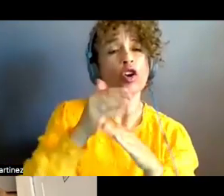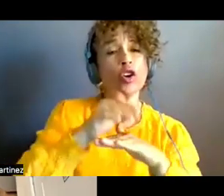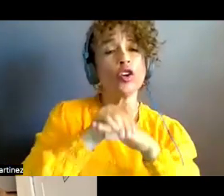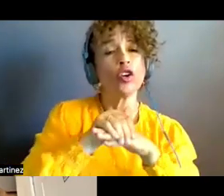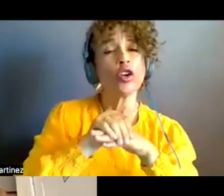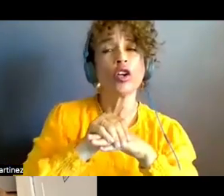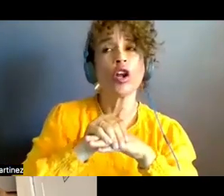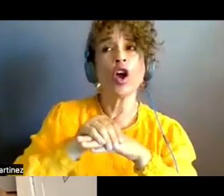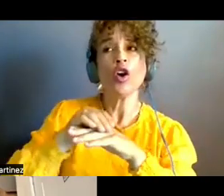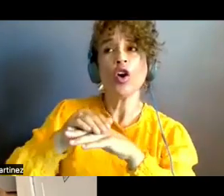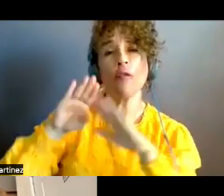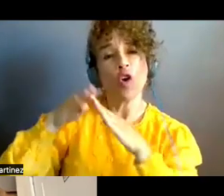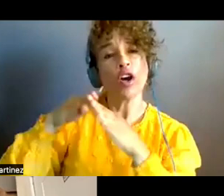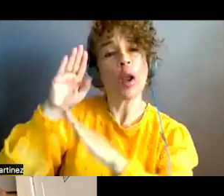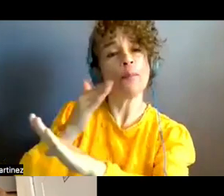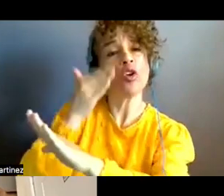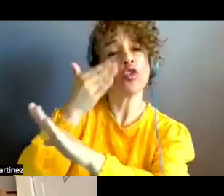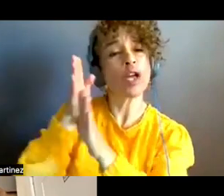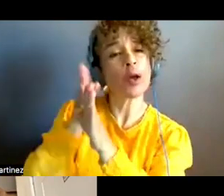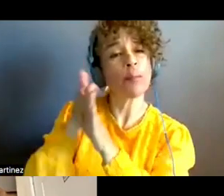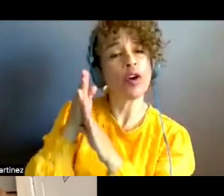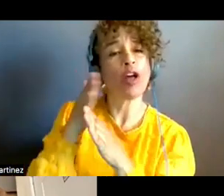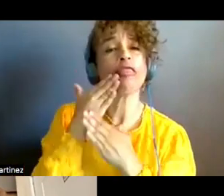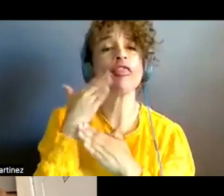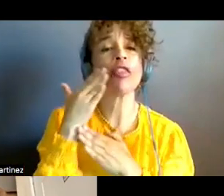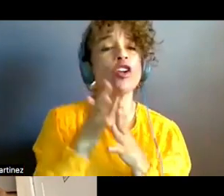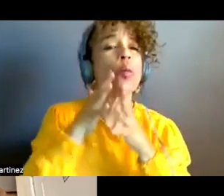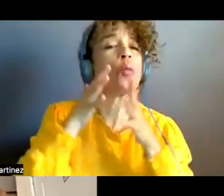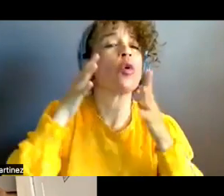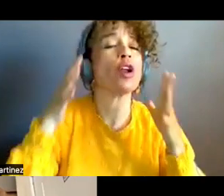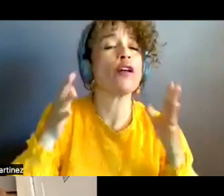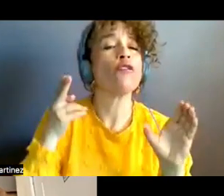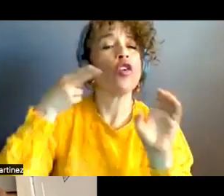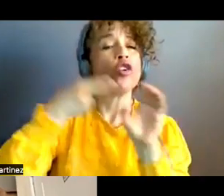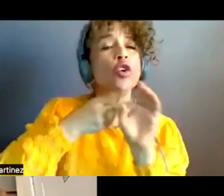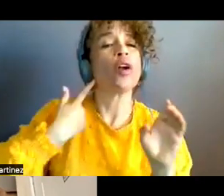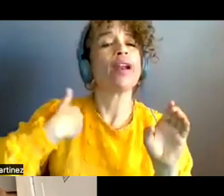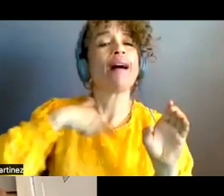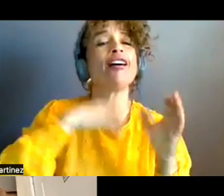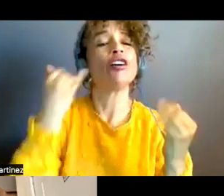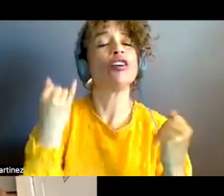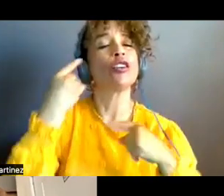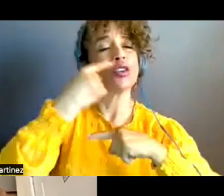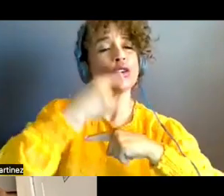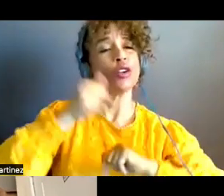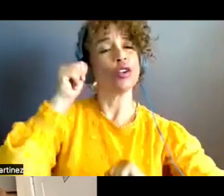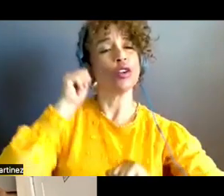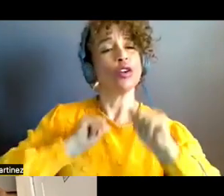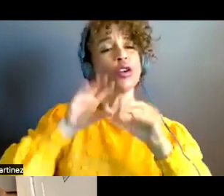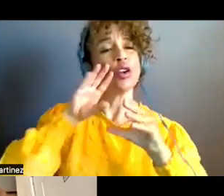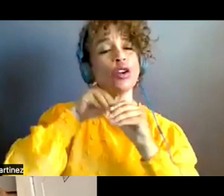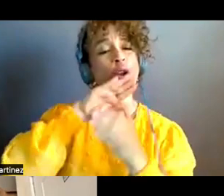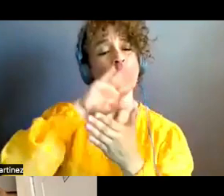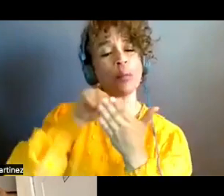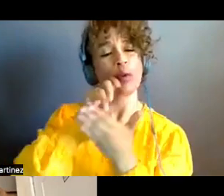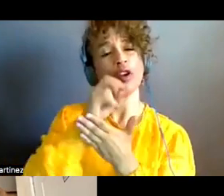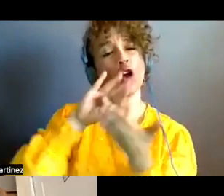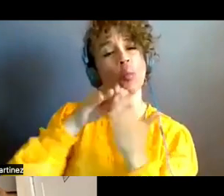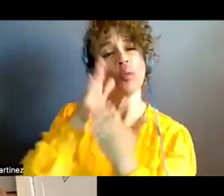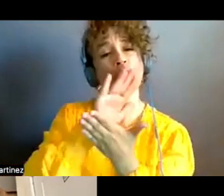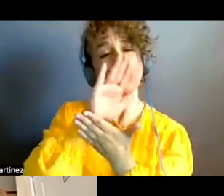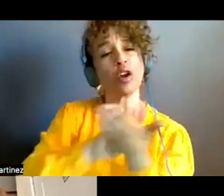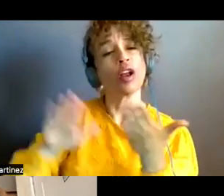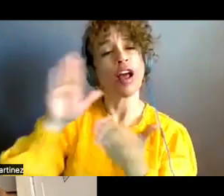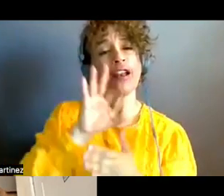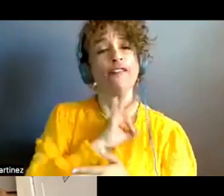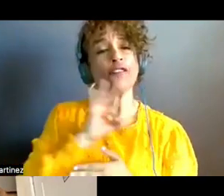of Music. Thank you so much for joining us today. Your concert will include Middlesex Community College faculty